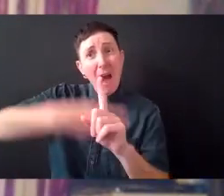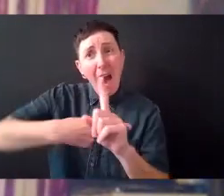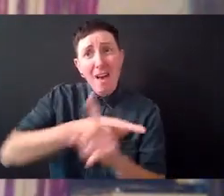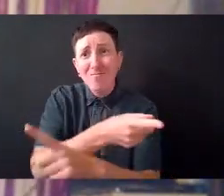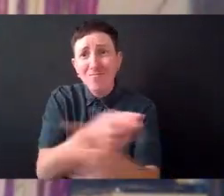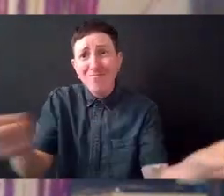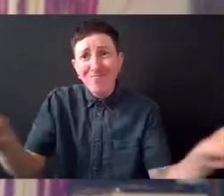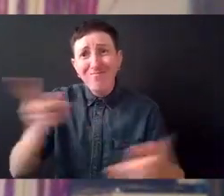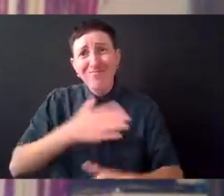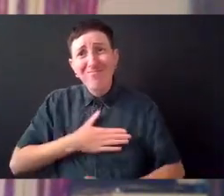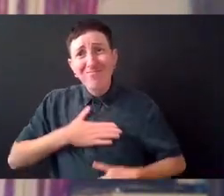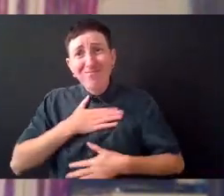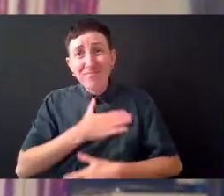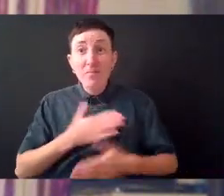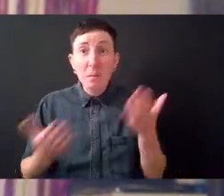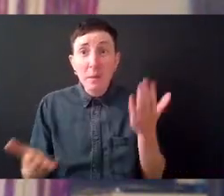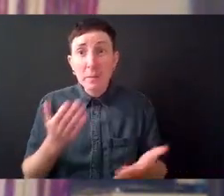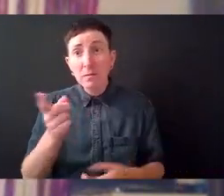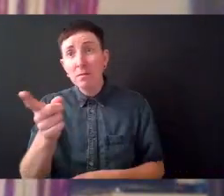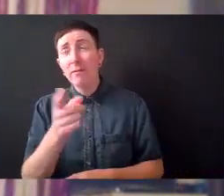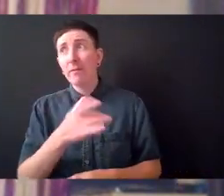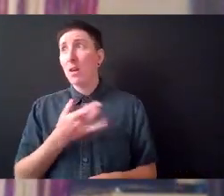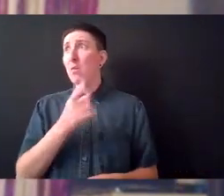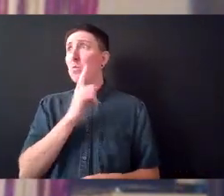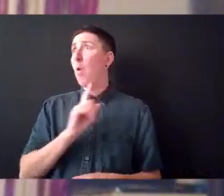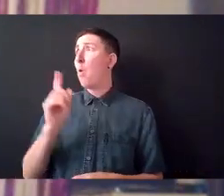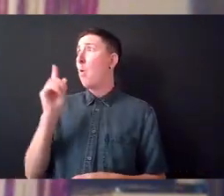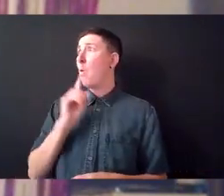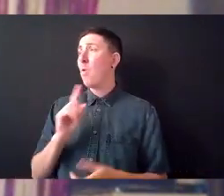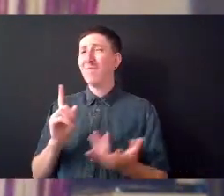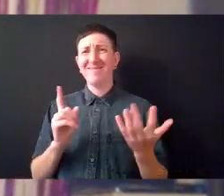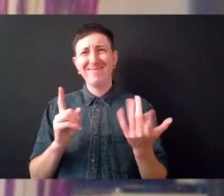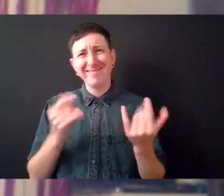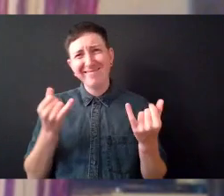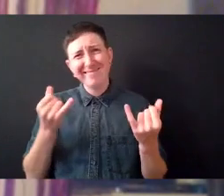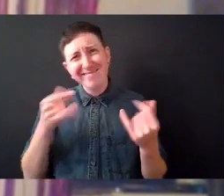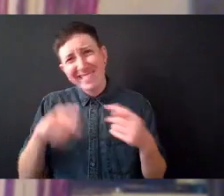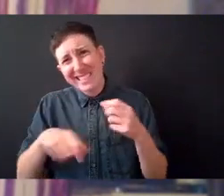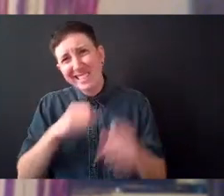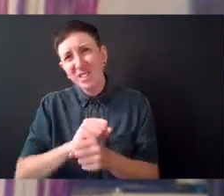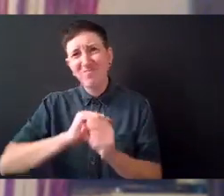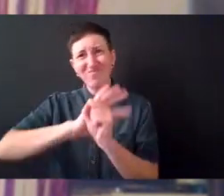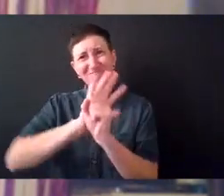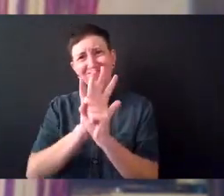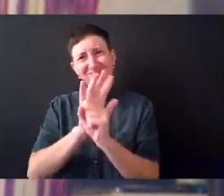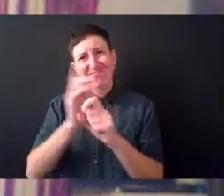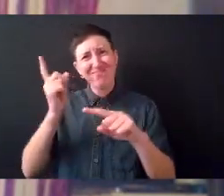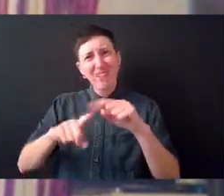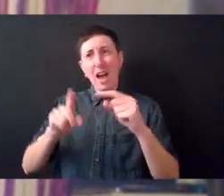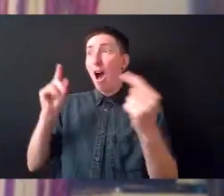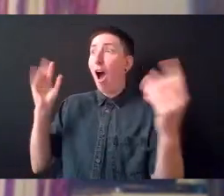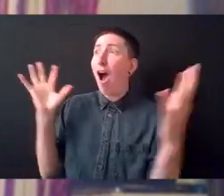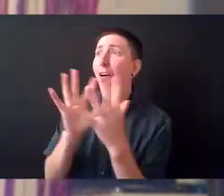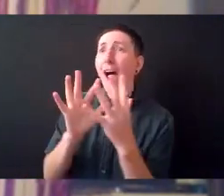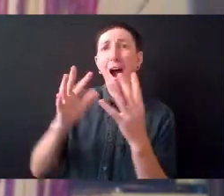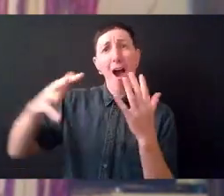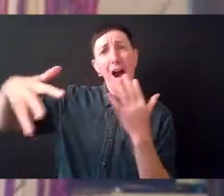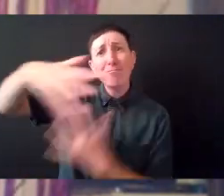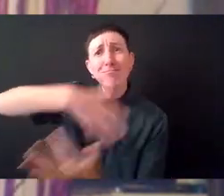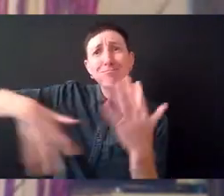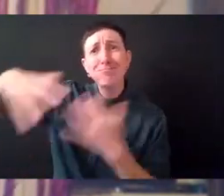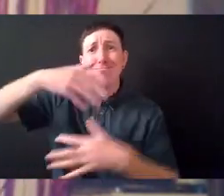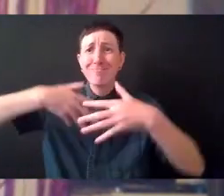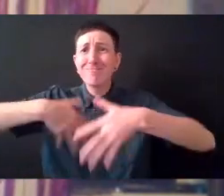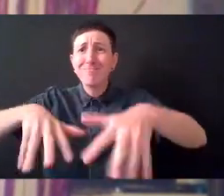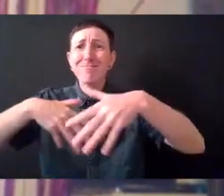feeling a little bit lonely or left out, because this year we can't hang out in person as a community, I hope that you